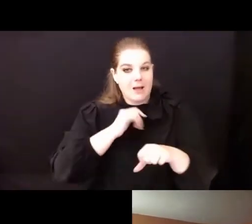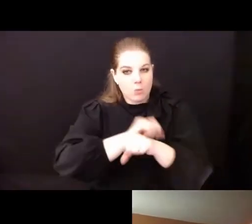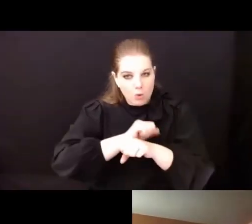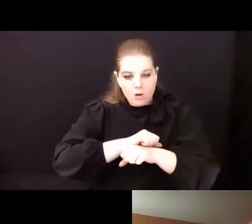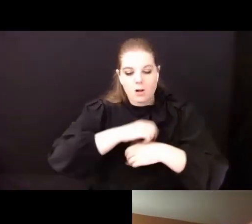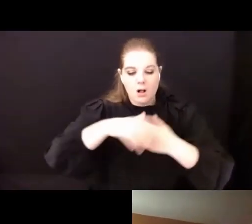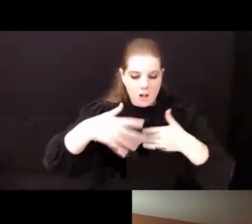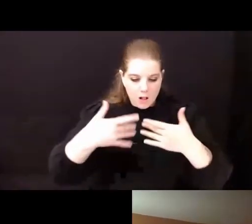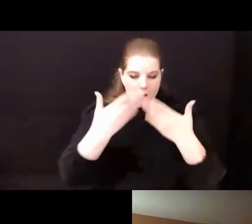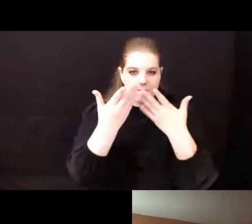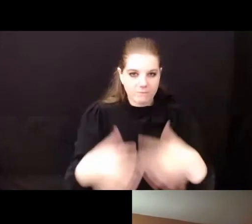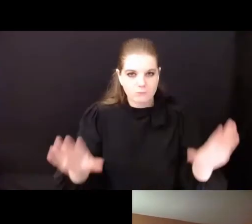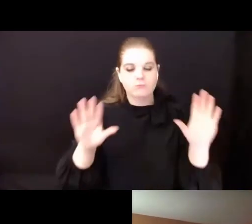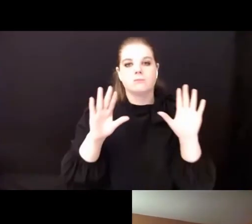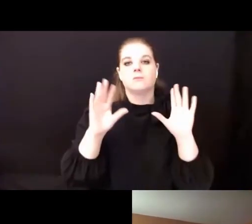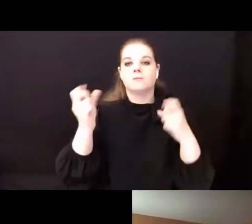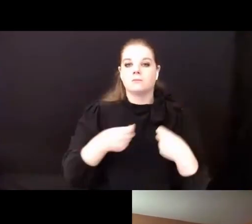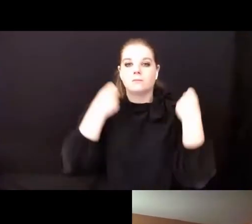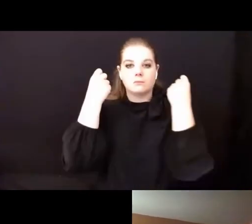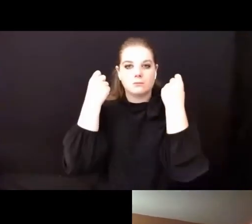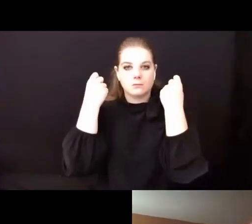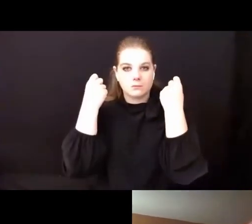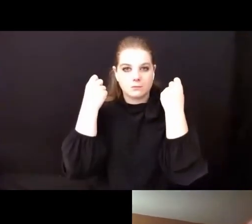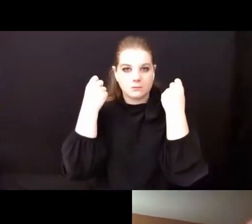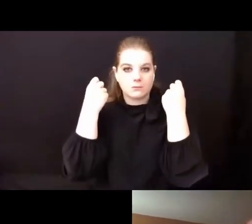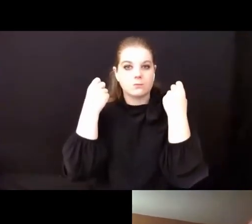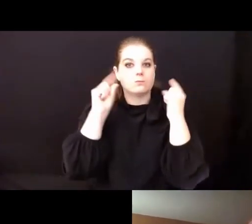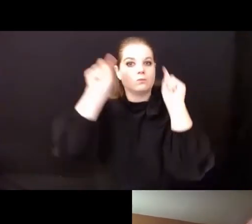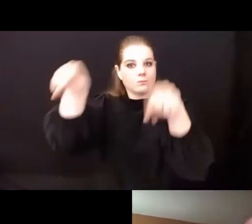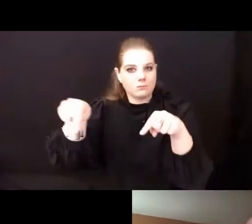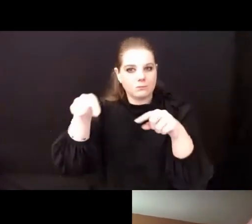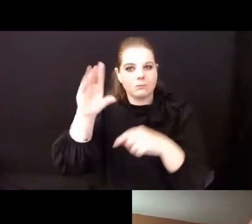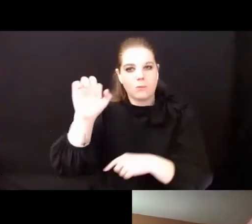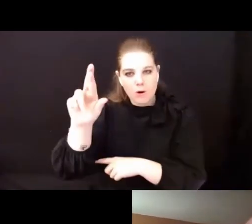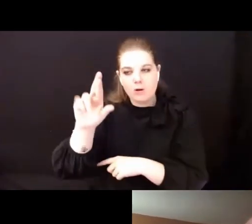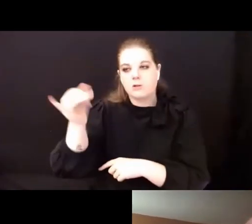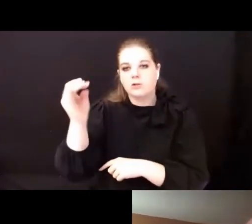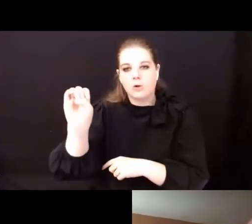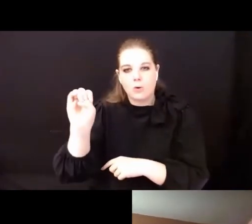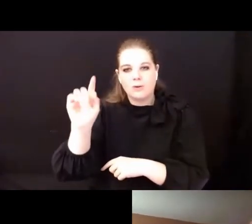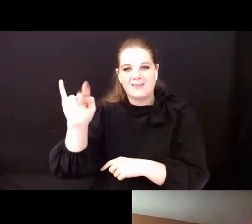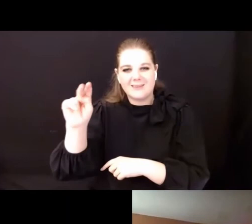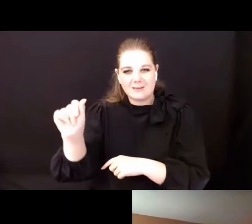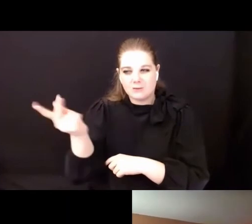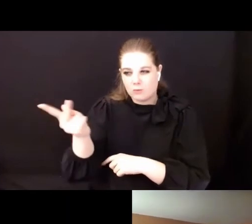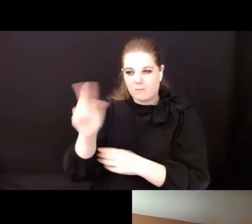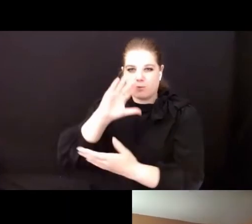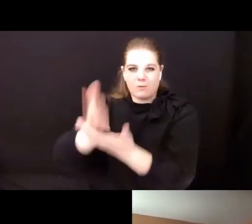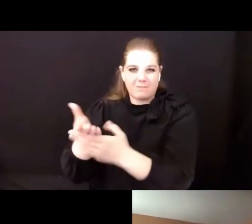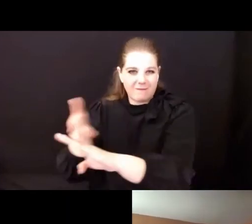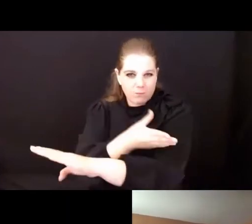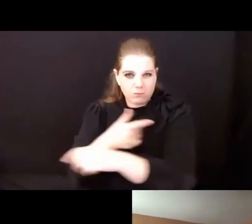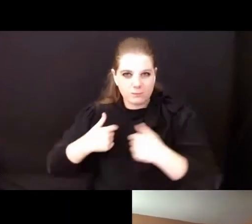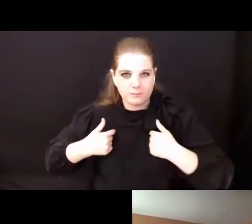and drove out to the bar, and Joe and Tina had arrived before me. Because when I walked